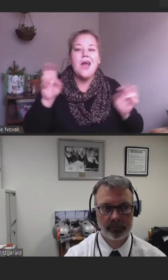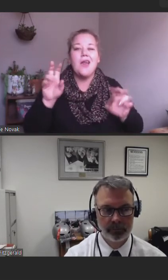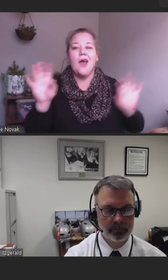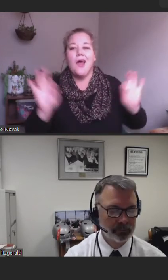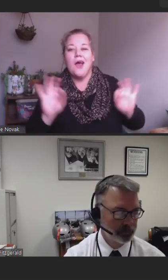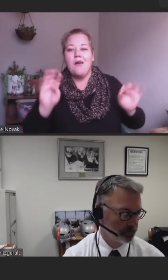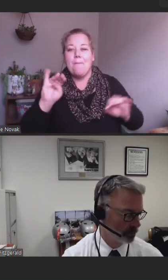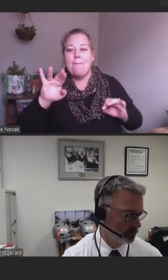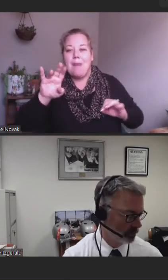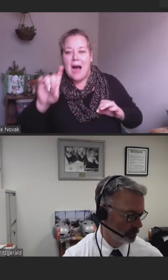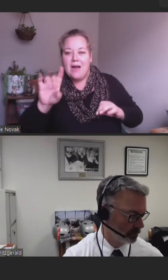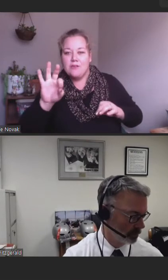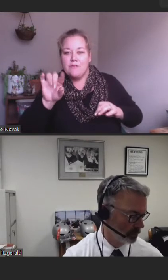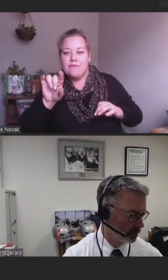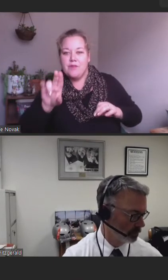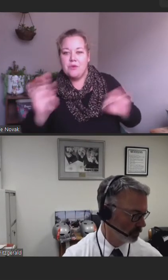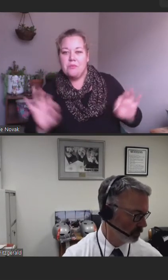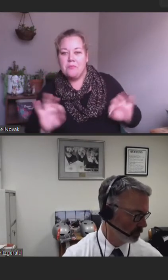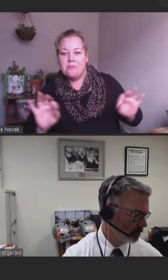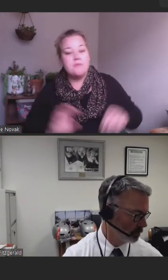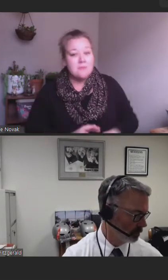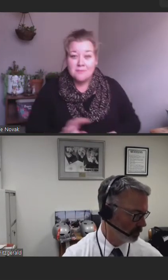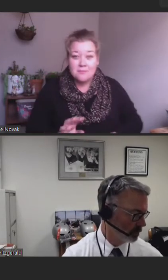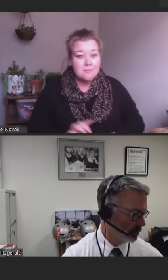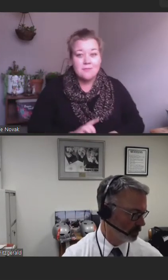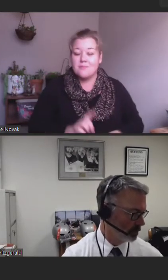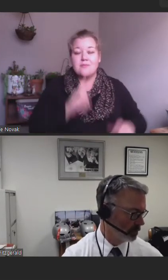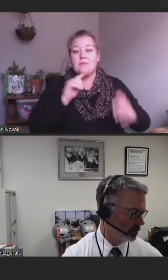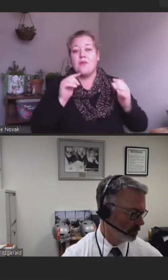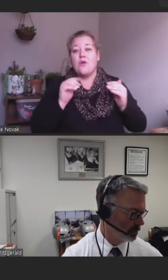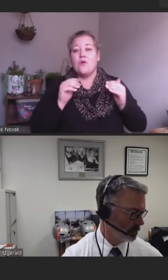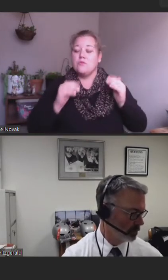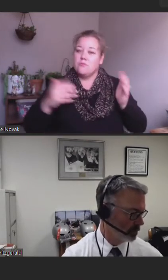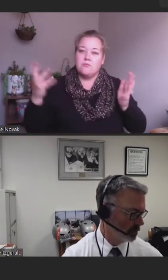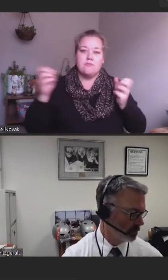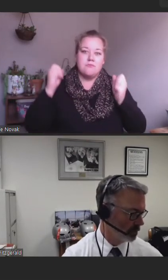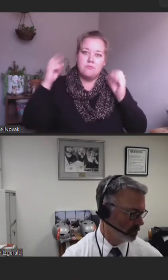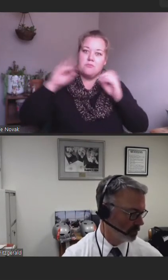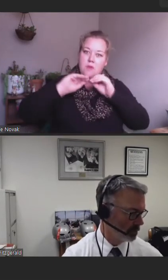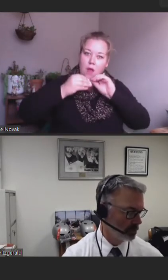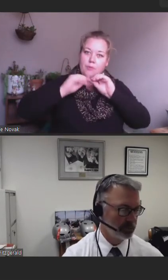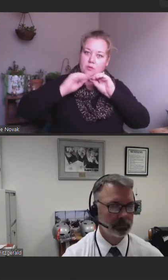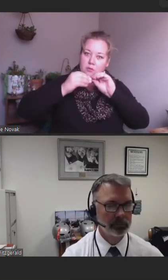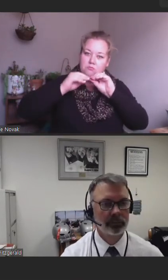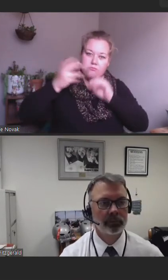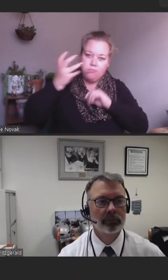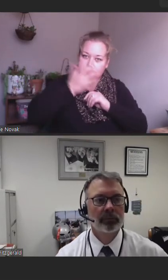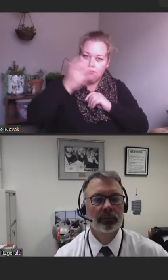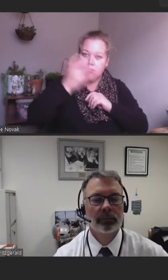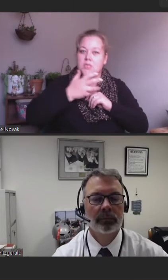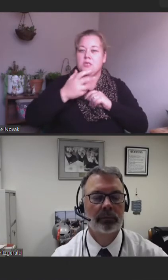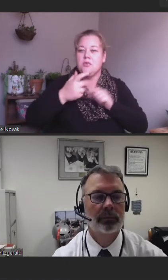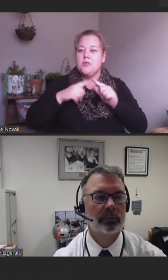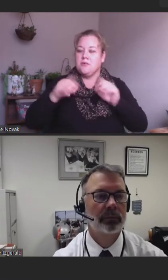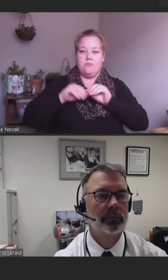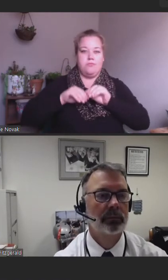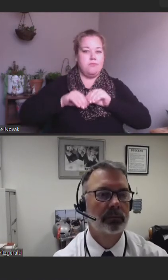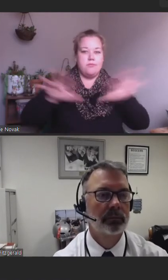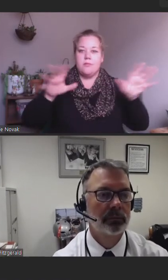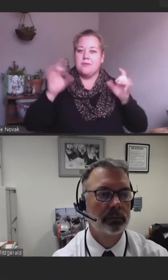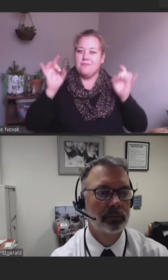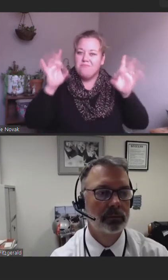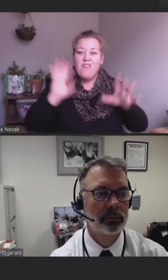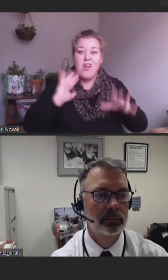something that is killing record numbers of Americans, and the trajectory in our region is deeply